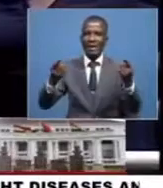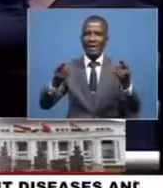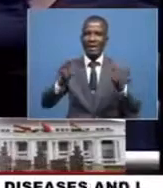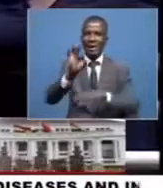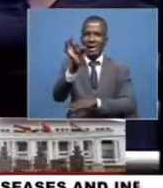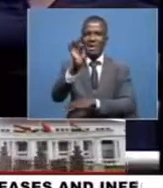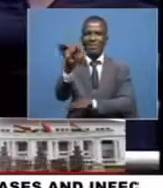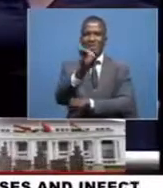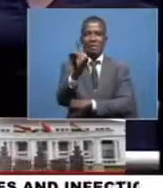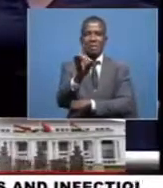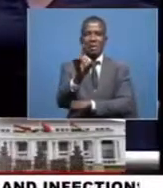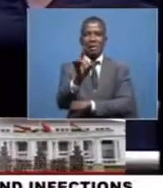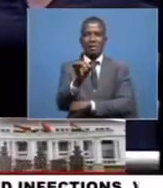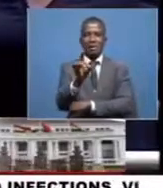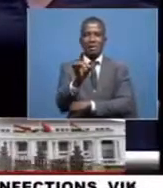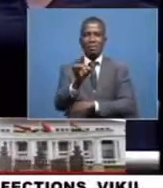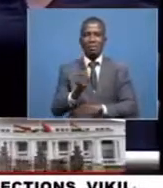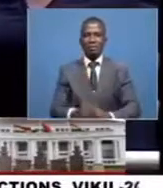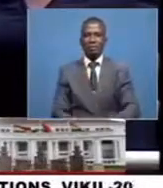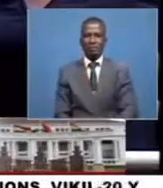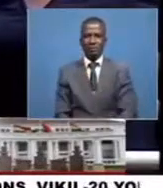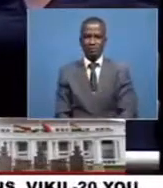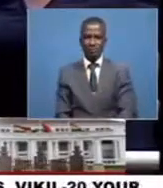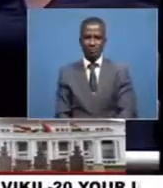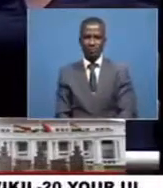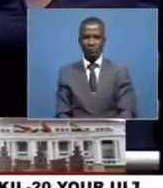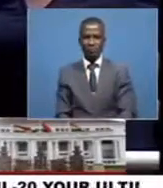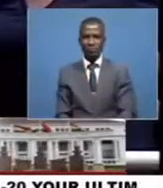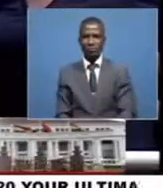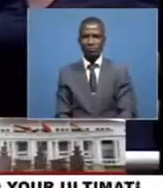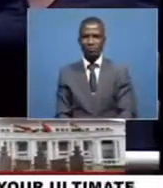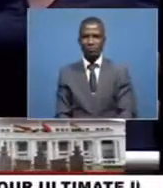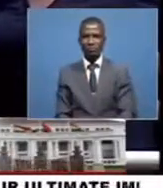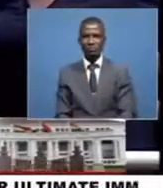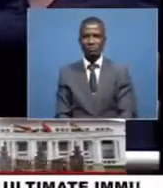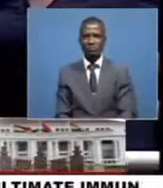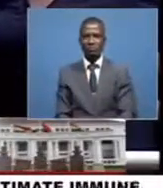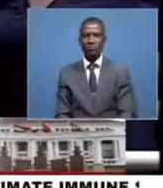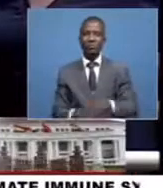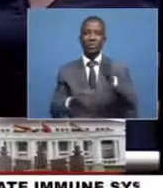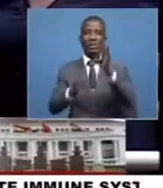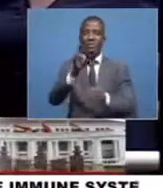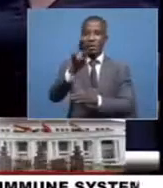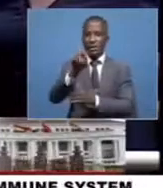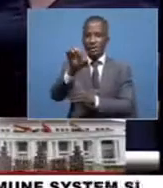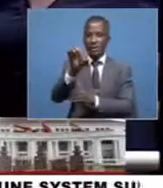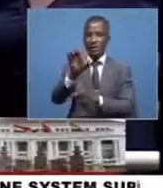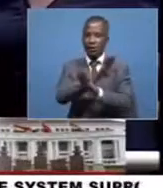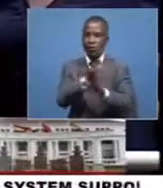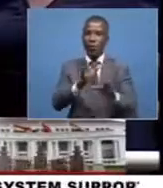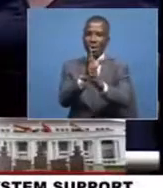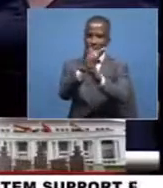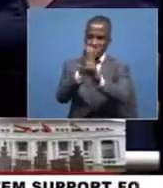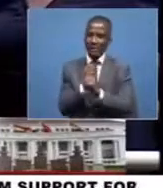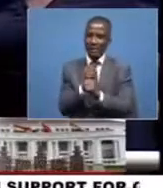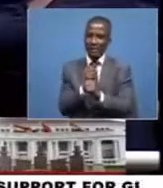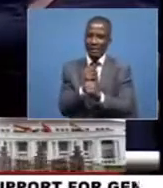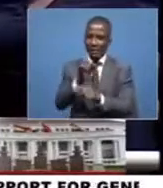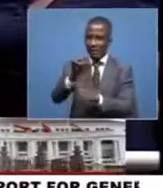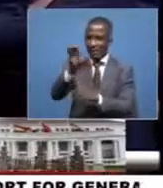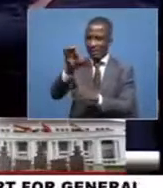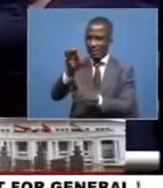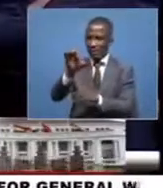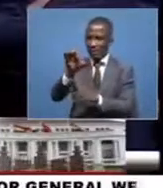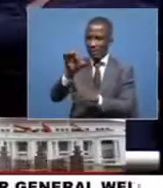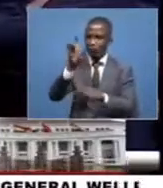December. Okay, so then, Honorable, if the petitioner does not get the chairperson of the EC